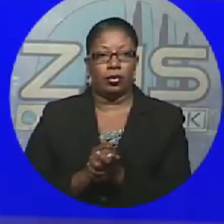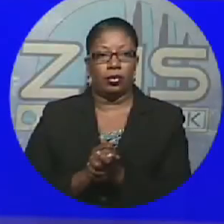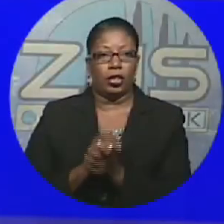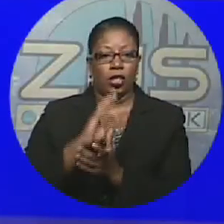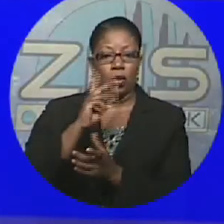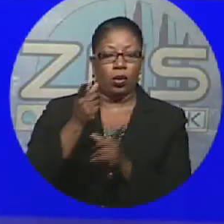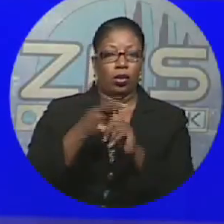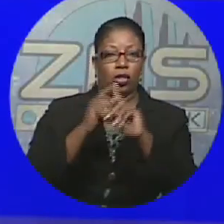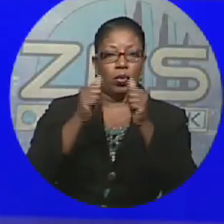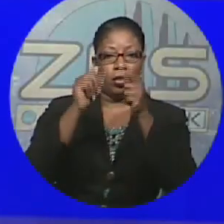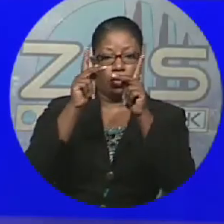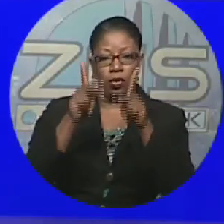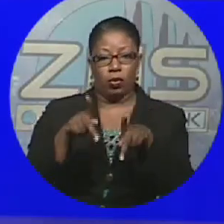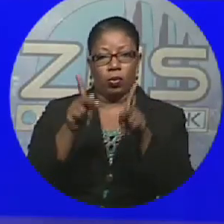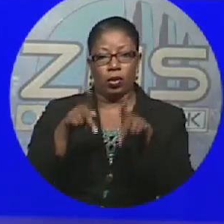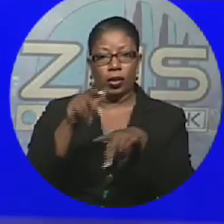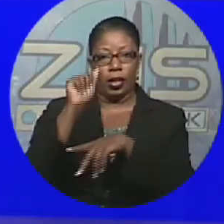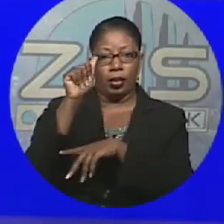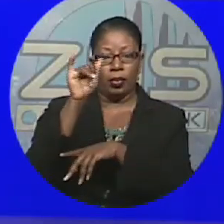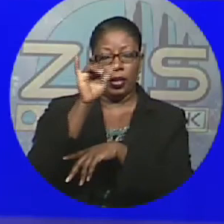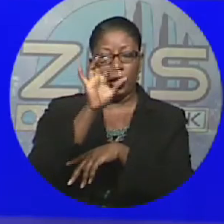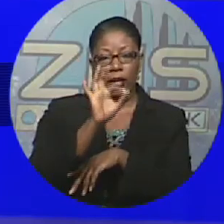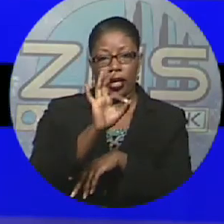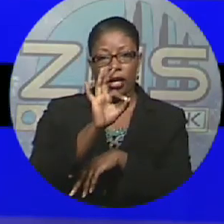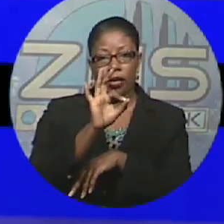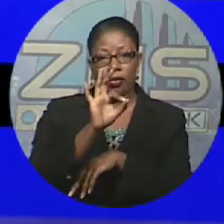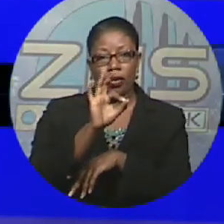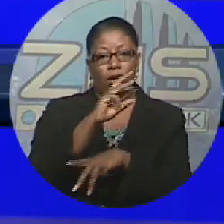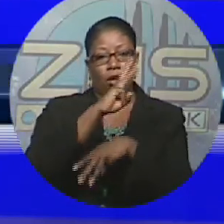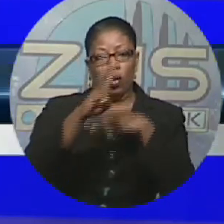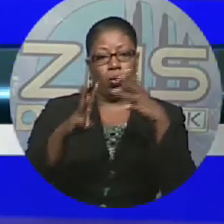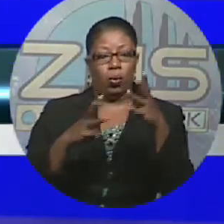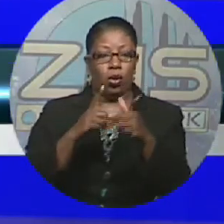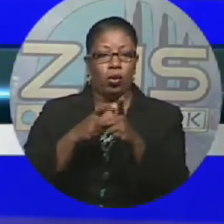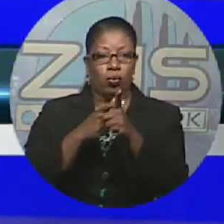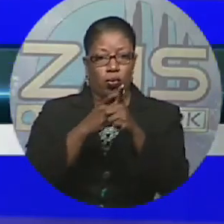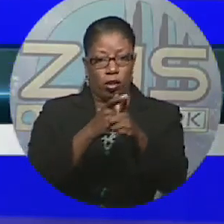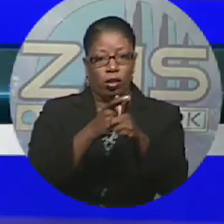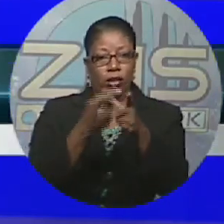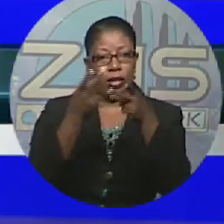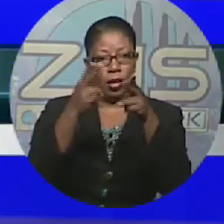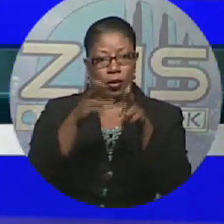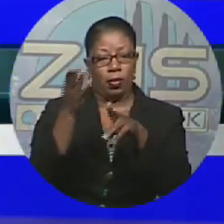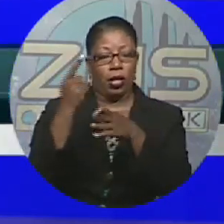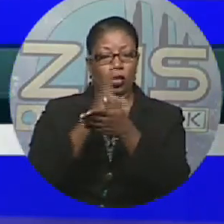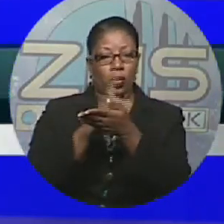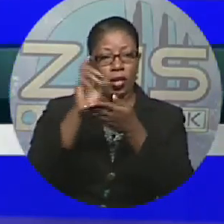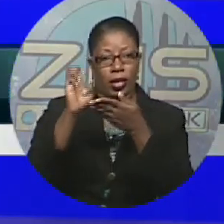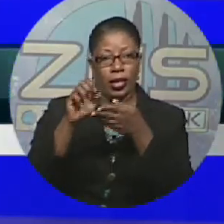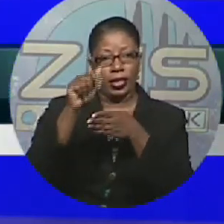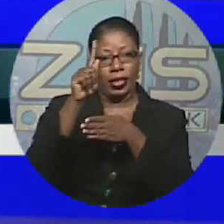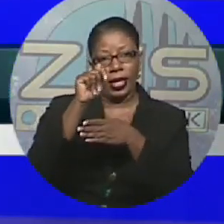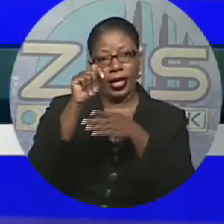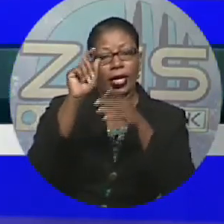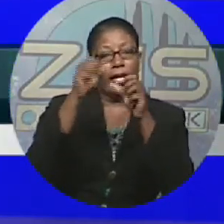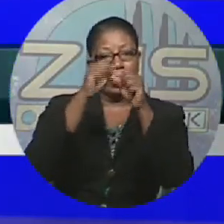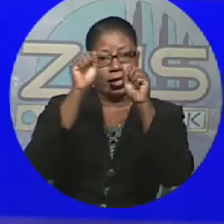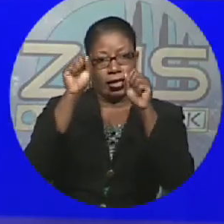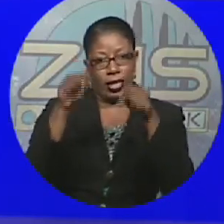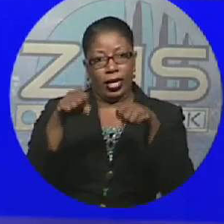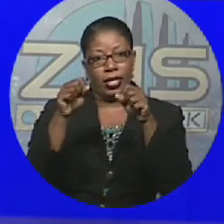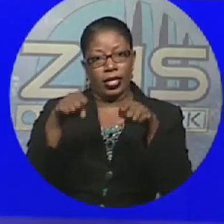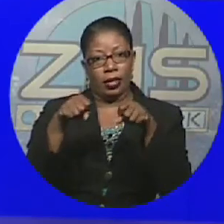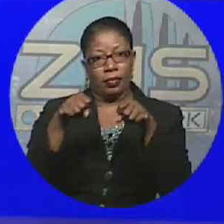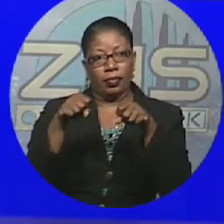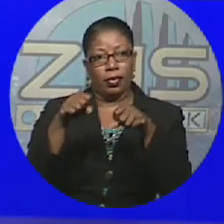Welcome to sports, everybody. The inaugural IAAF World Relays took center stage this past weekend at the Thomas A. Robinson National Stadium. And as